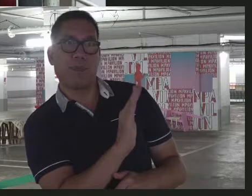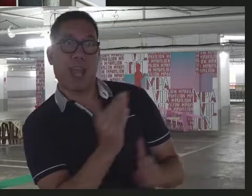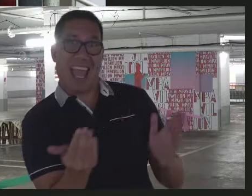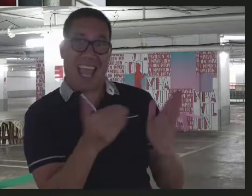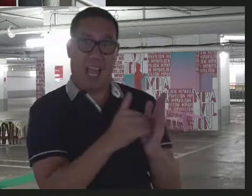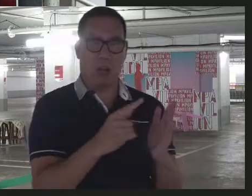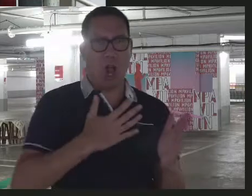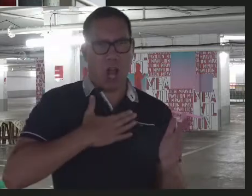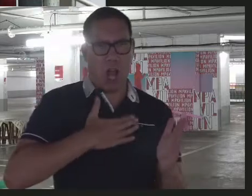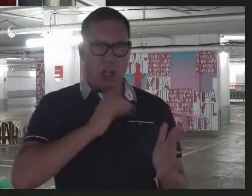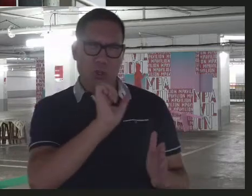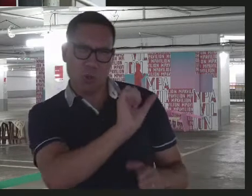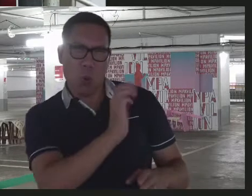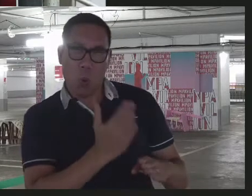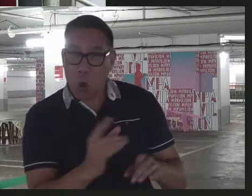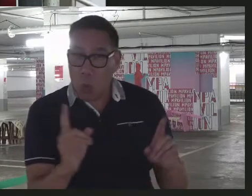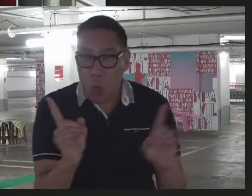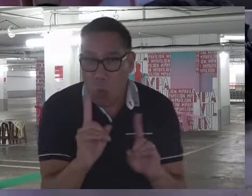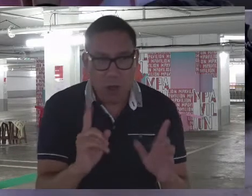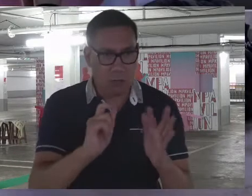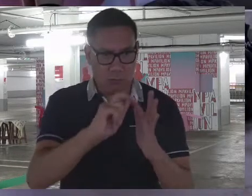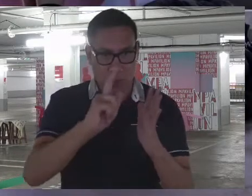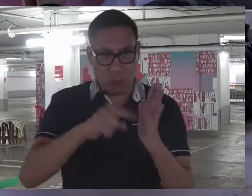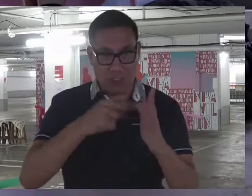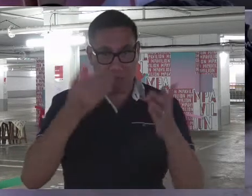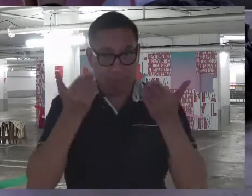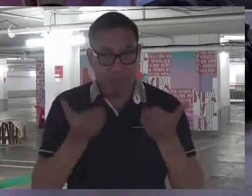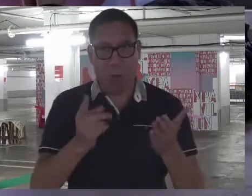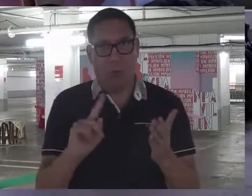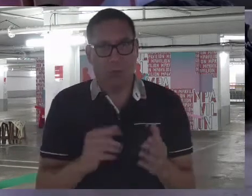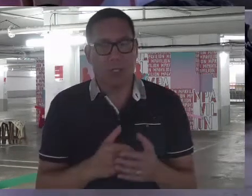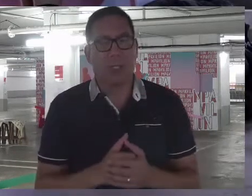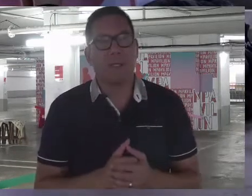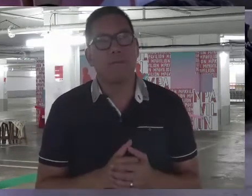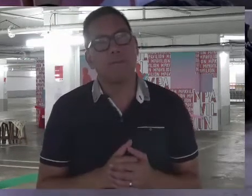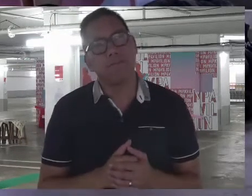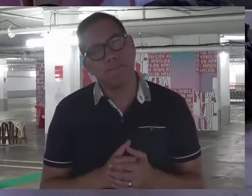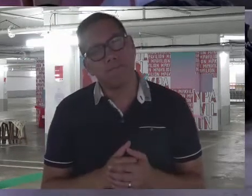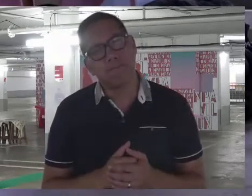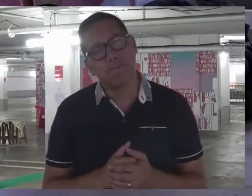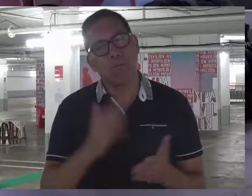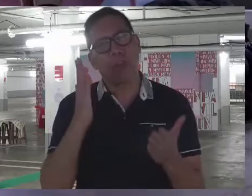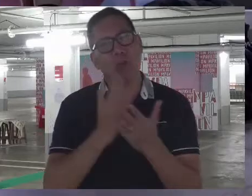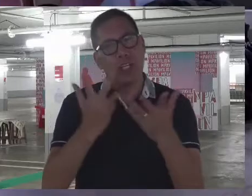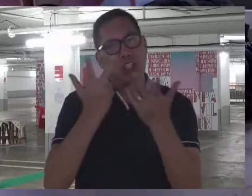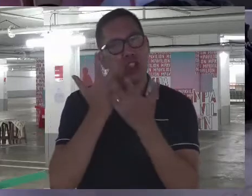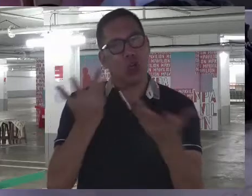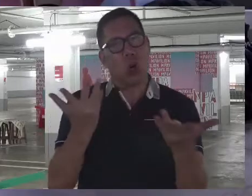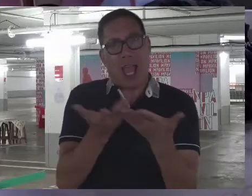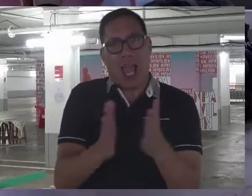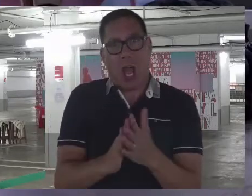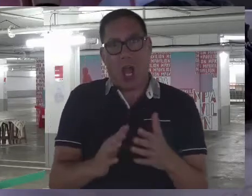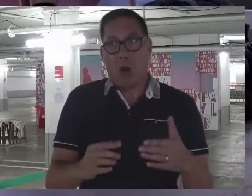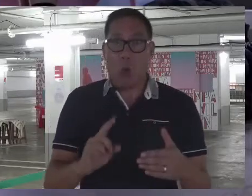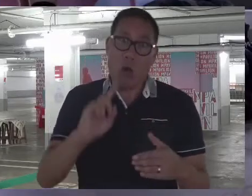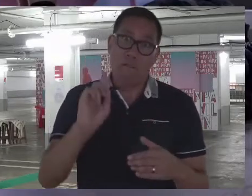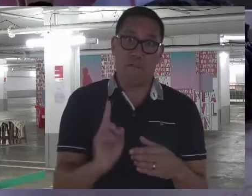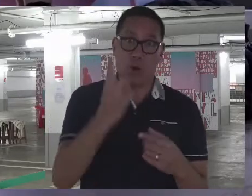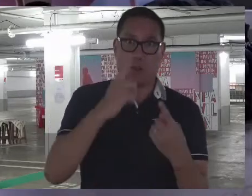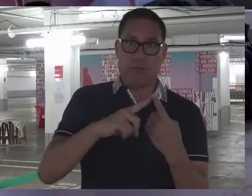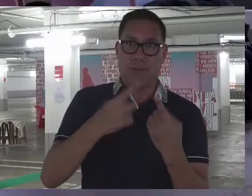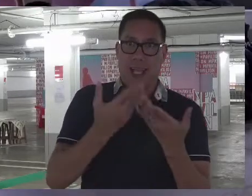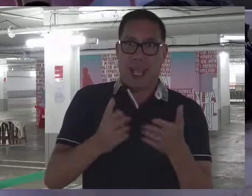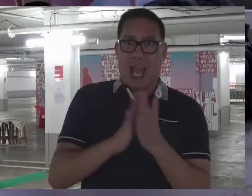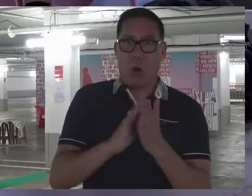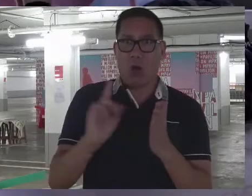like about your work and your project here is it really reflects how we, first of all, how we all